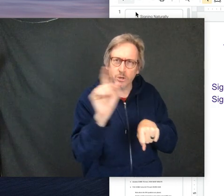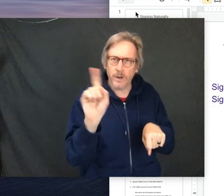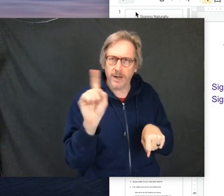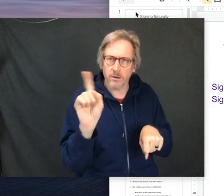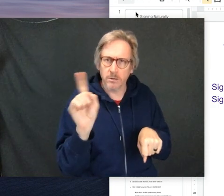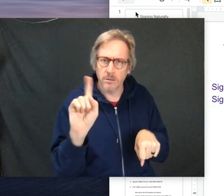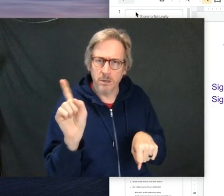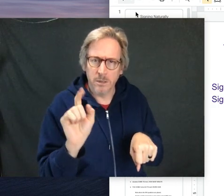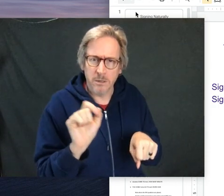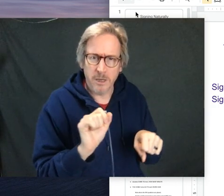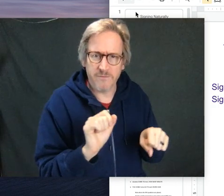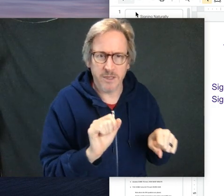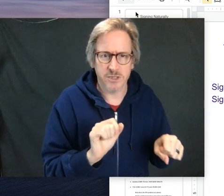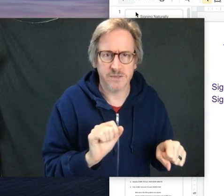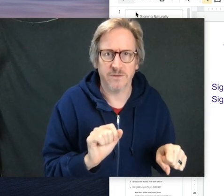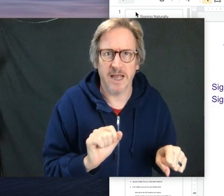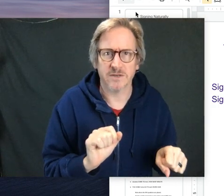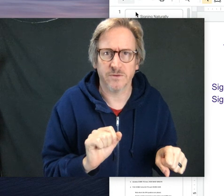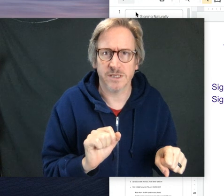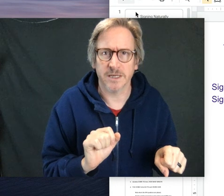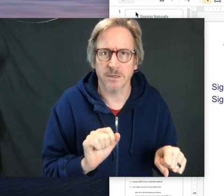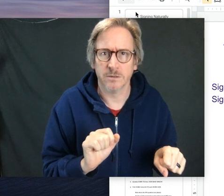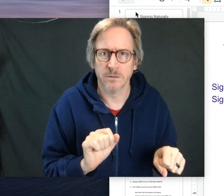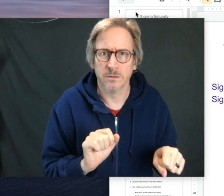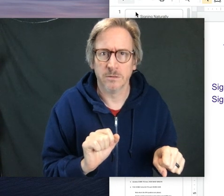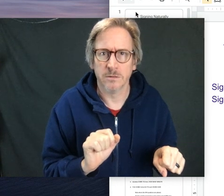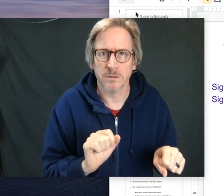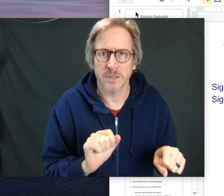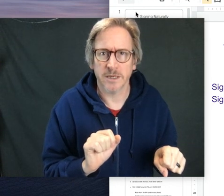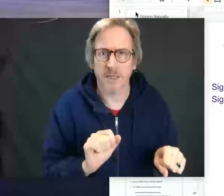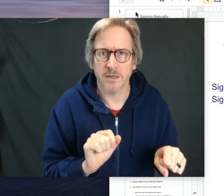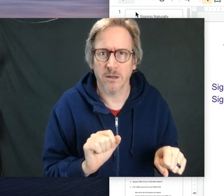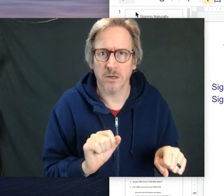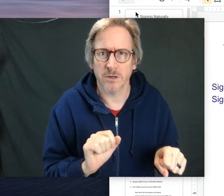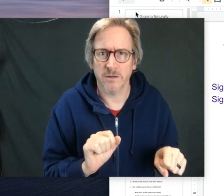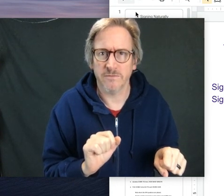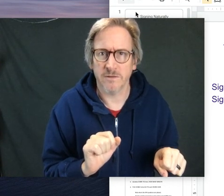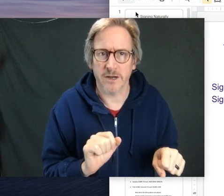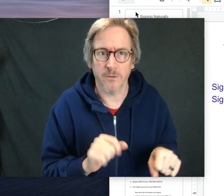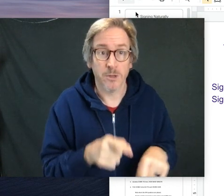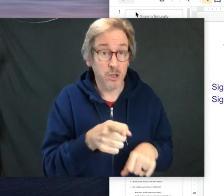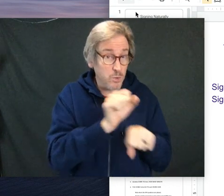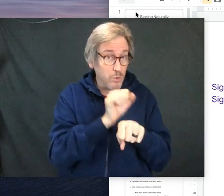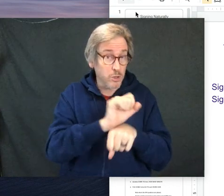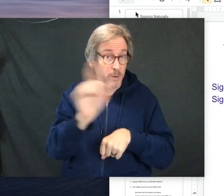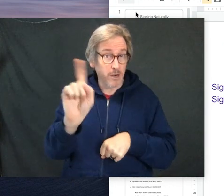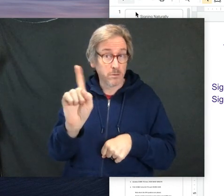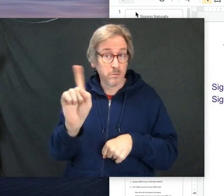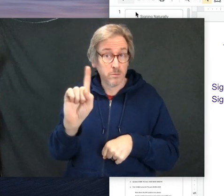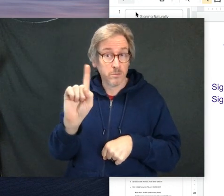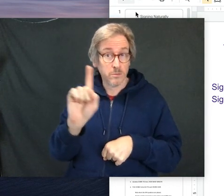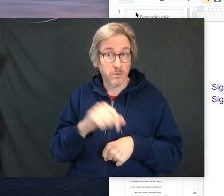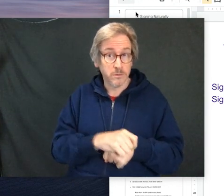work where? Everything just flashed for a second. Did I get logged off? I don't know. You work